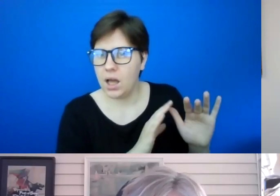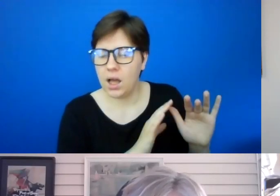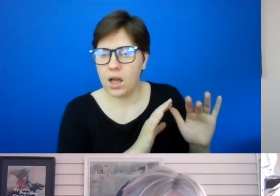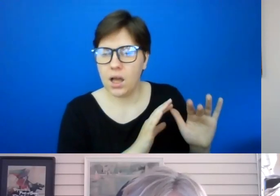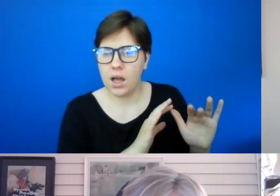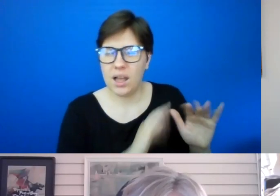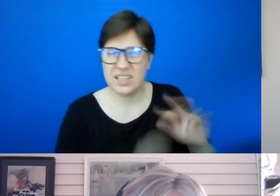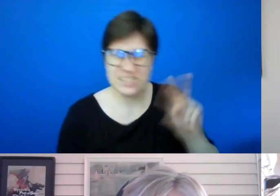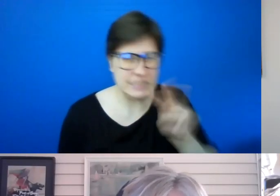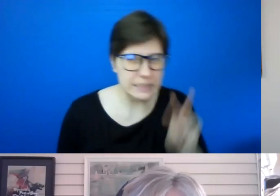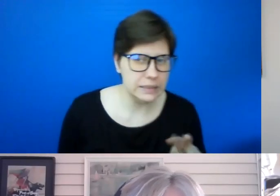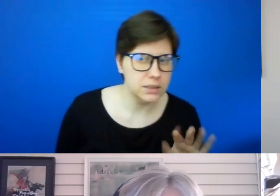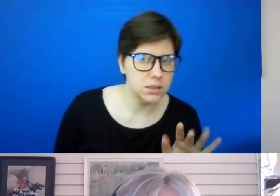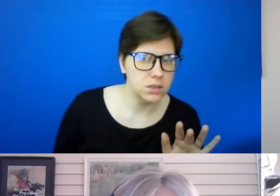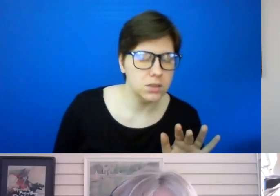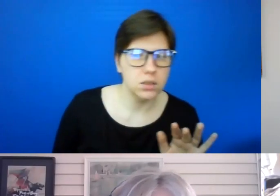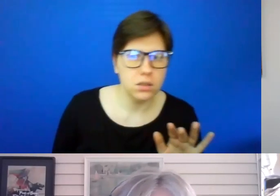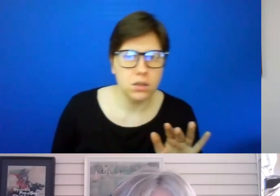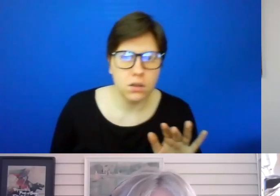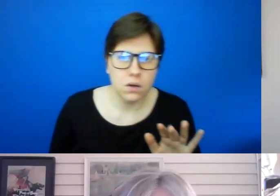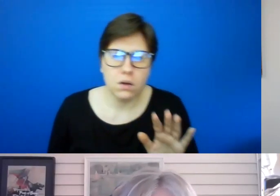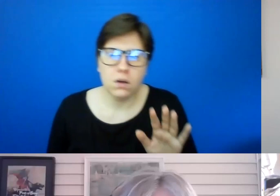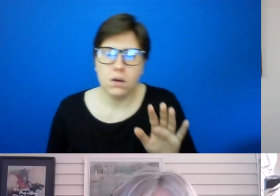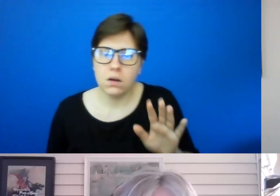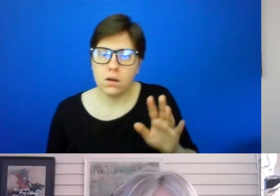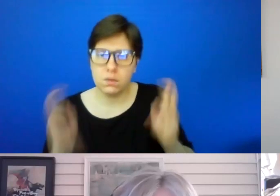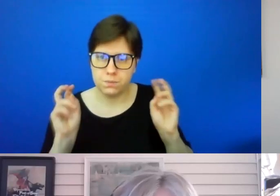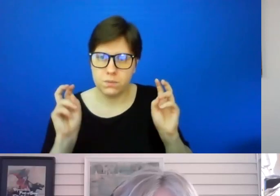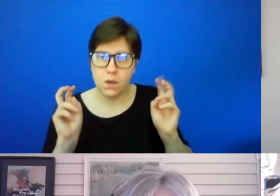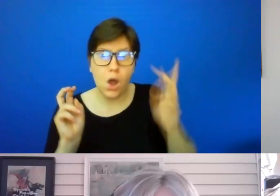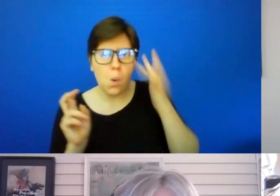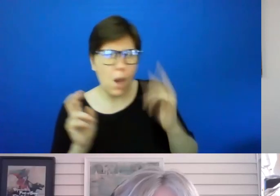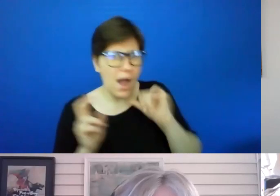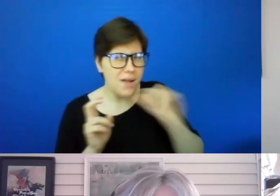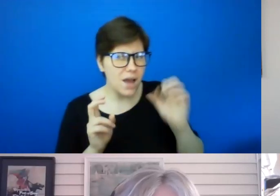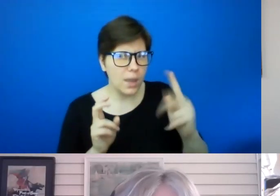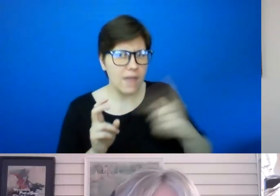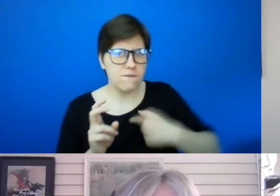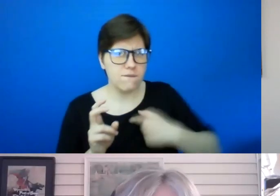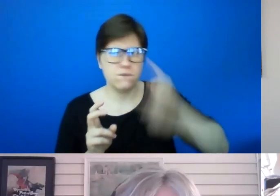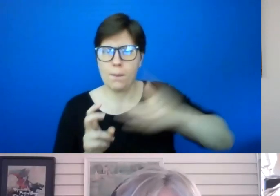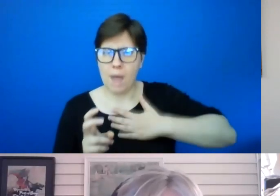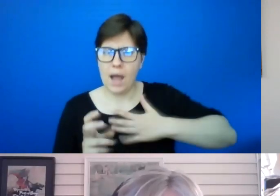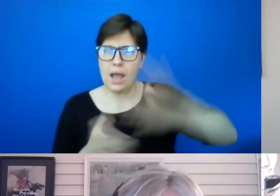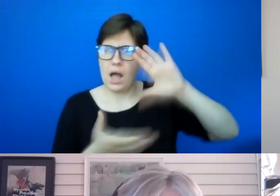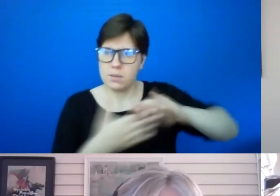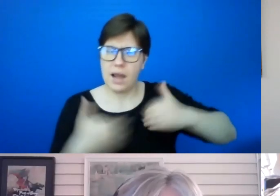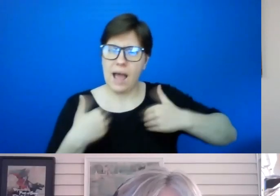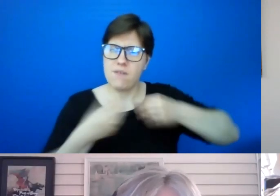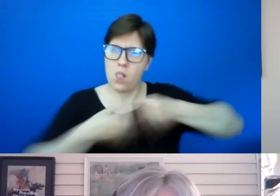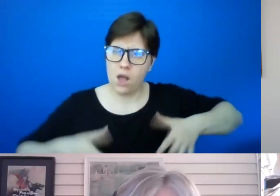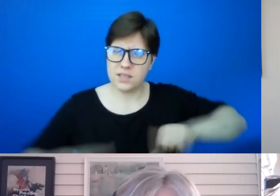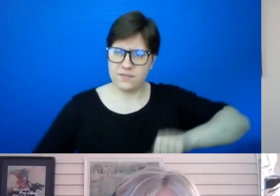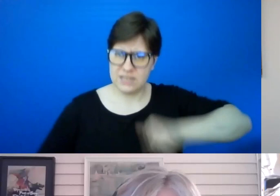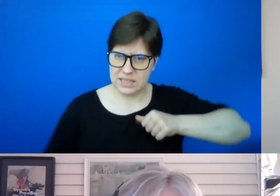Let me just find this one. Why is it not okay for my husband to feel a loss of dignity with a loss of incontinence